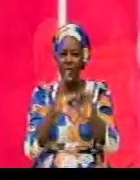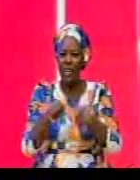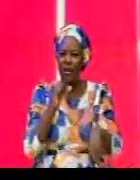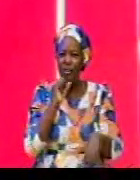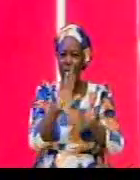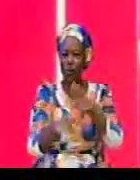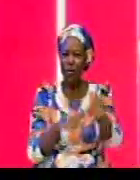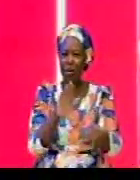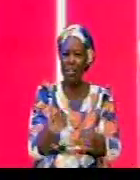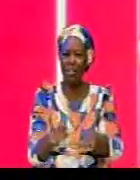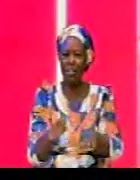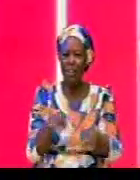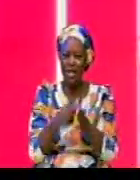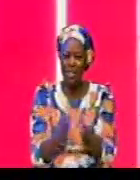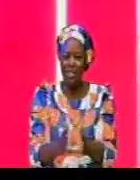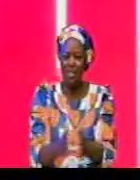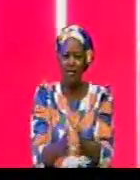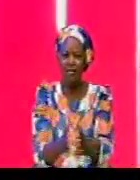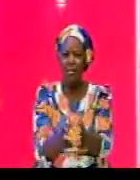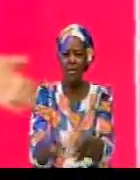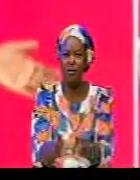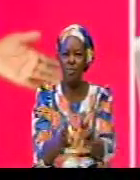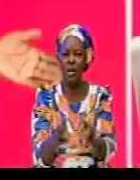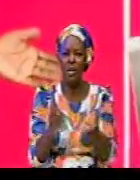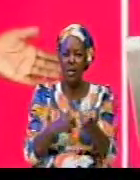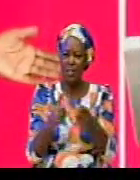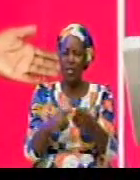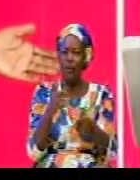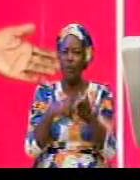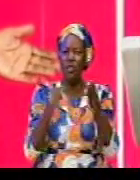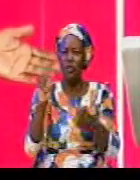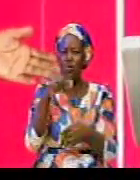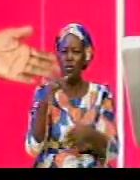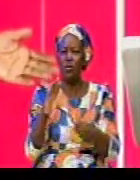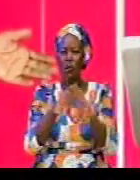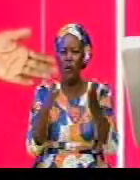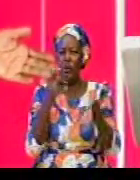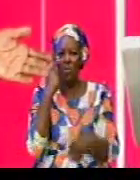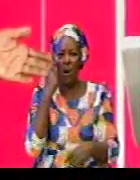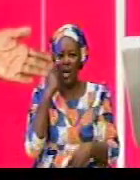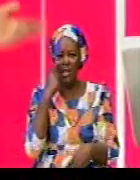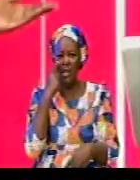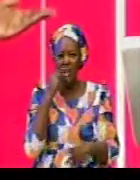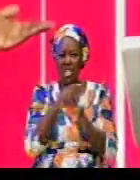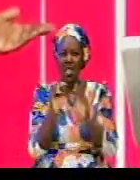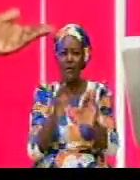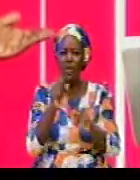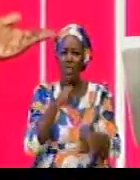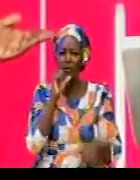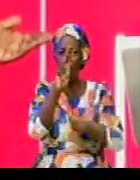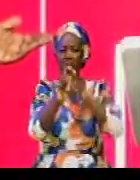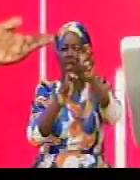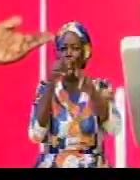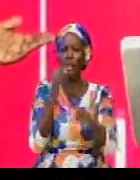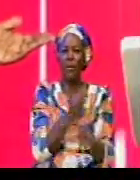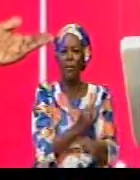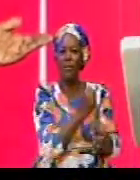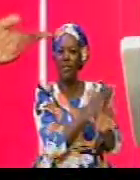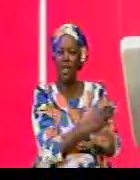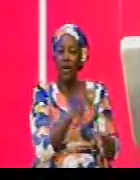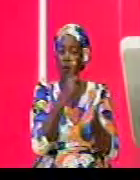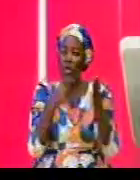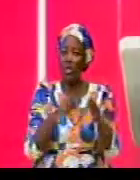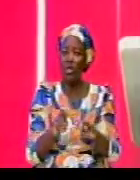What's the use of open eyes if you cannot walk in the narrow way? What's the use of the open